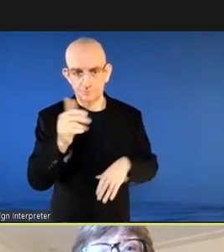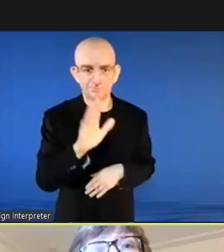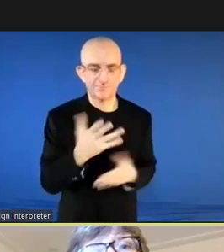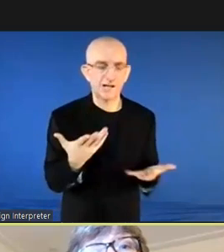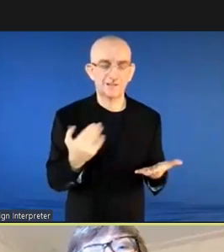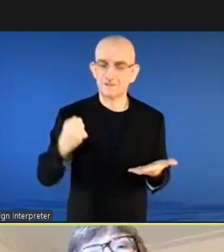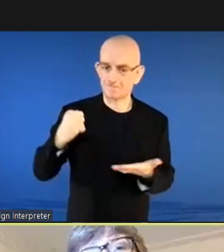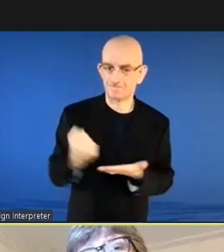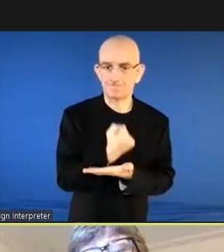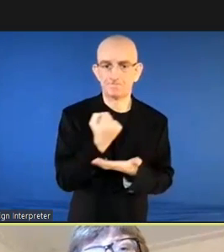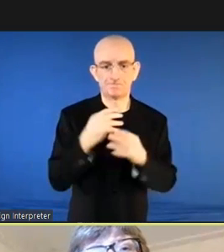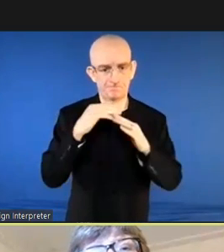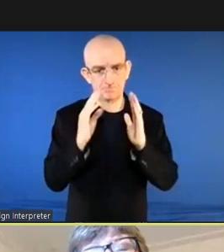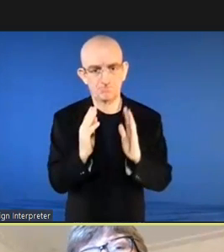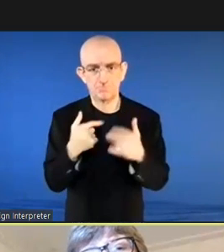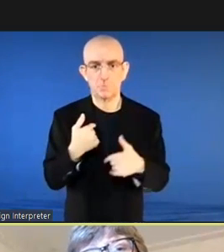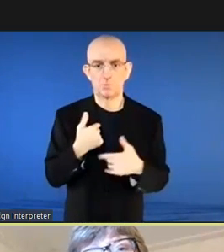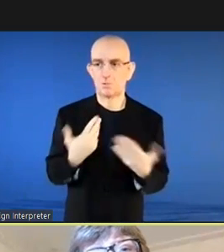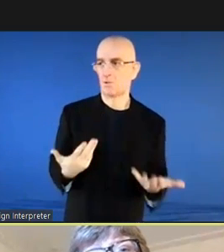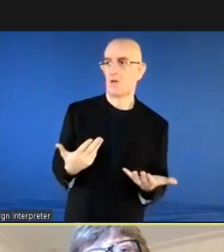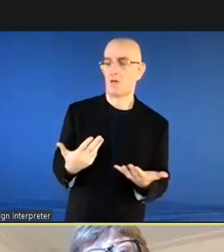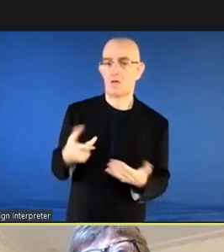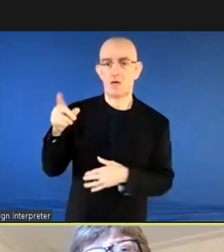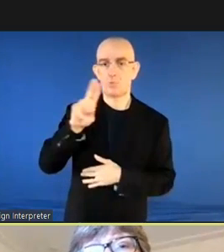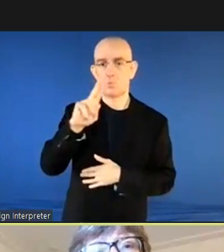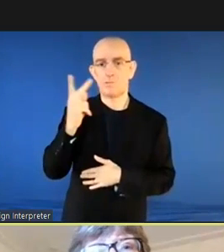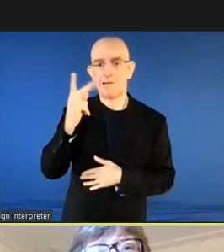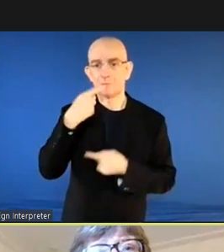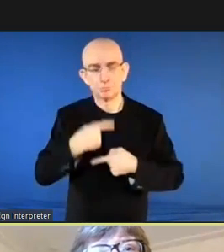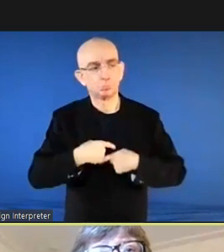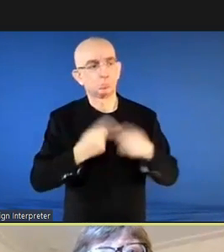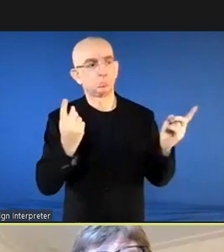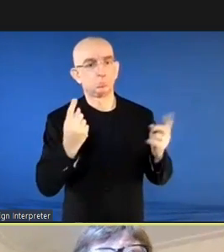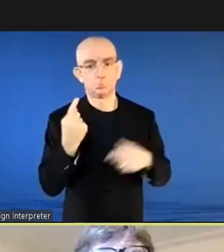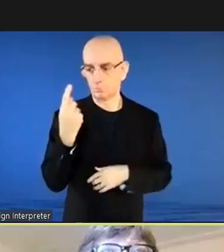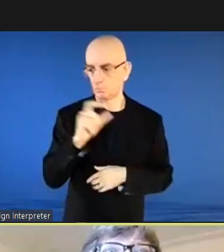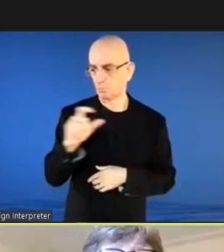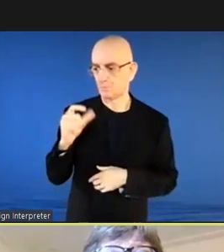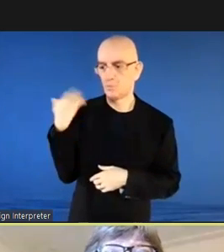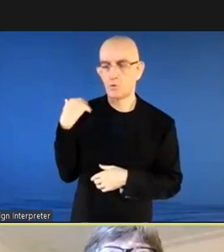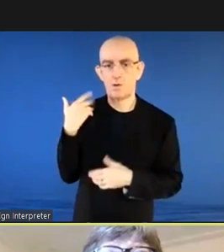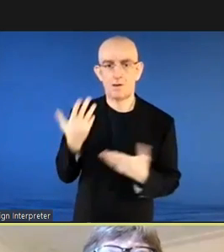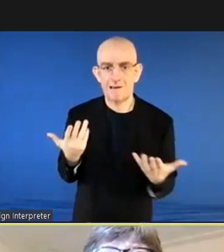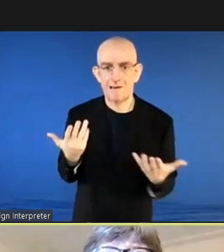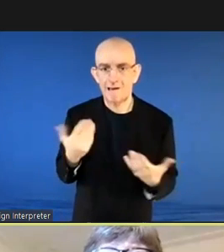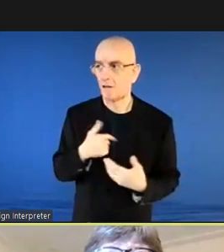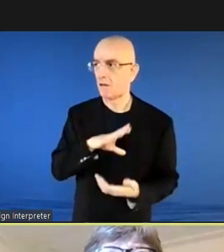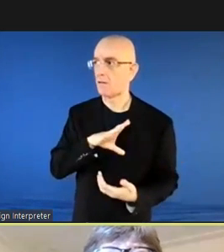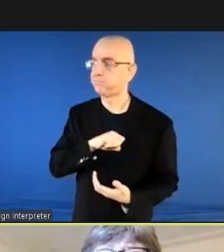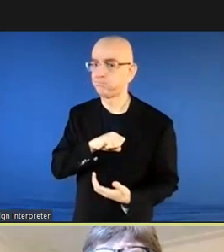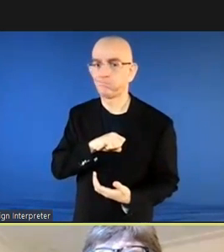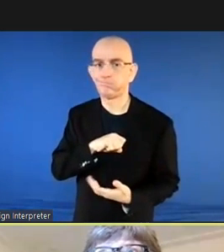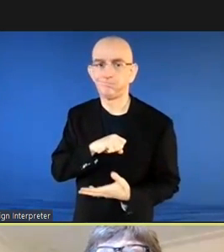week, but I think it just is a factor of the really unprecedented situation we are in and the impact on the